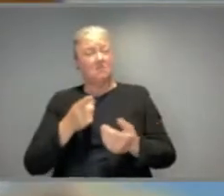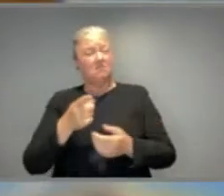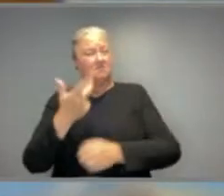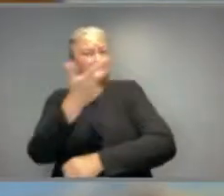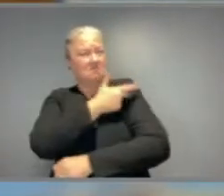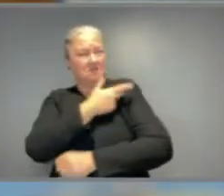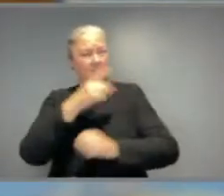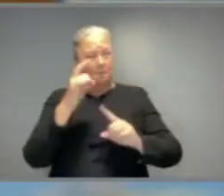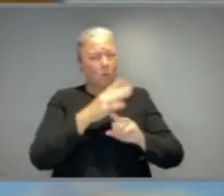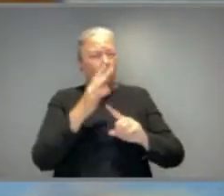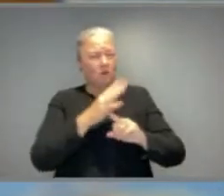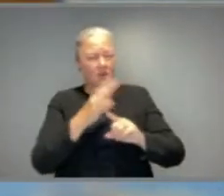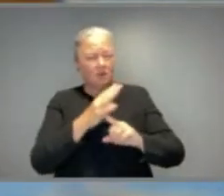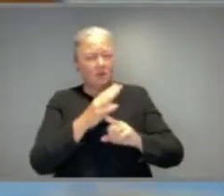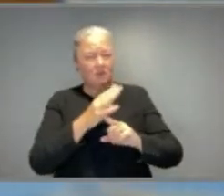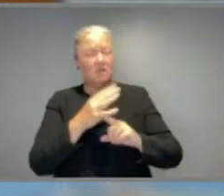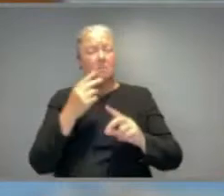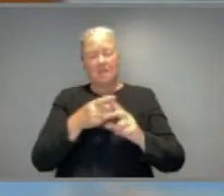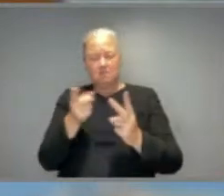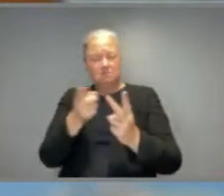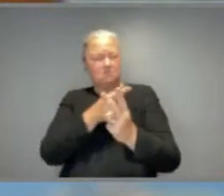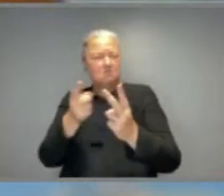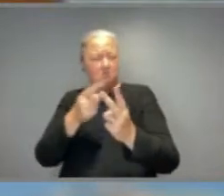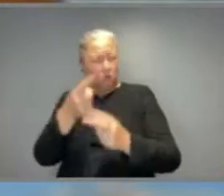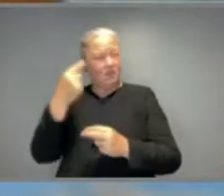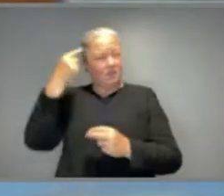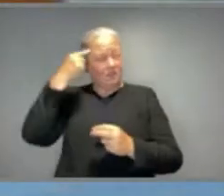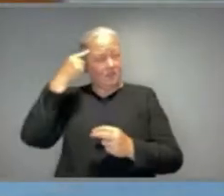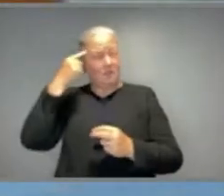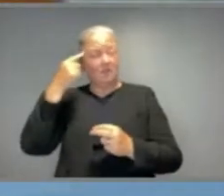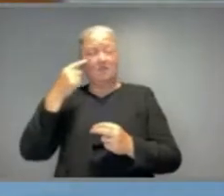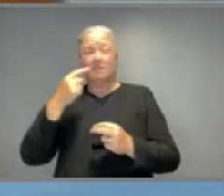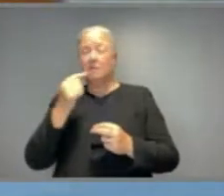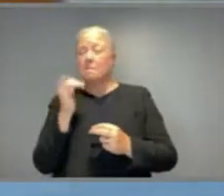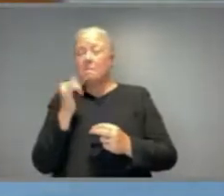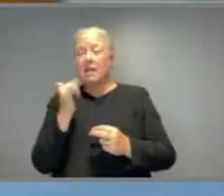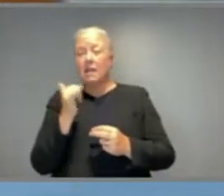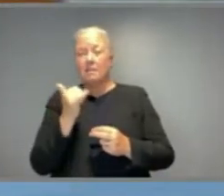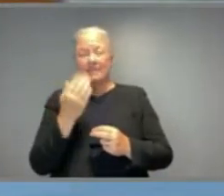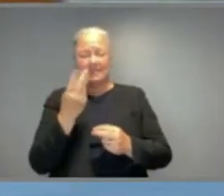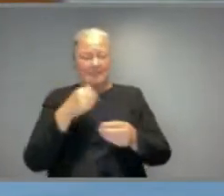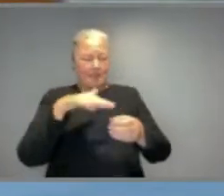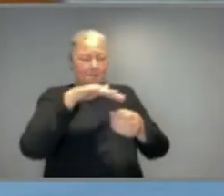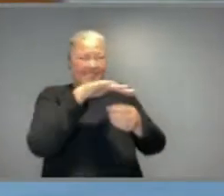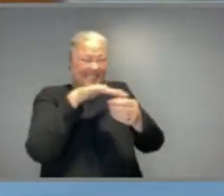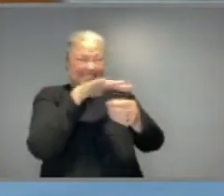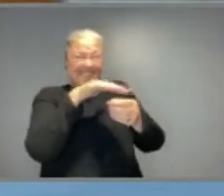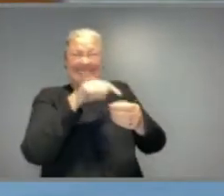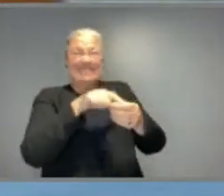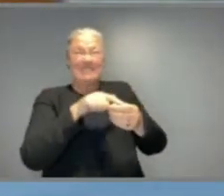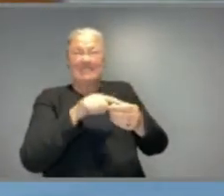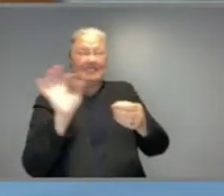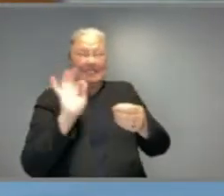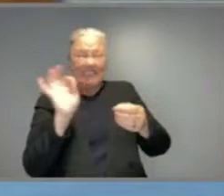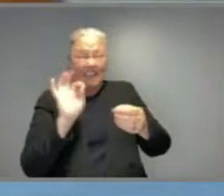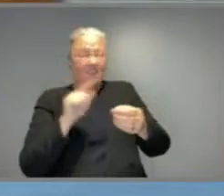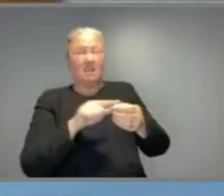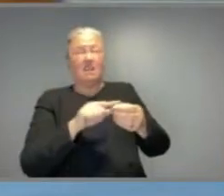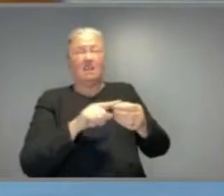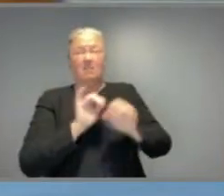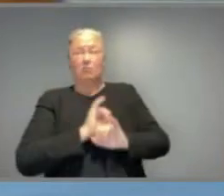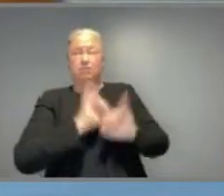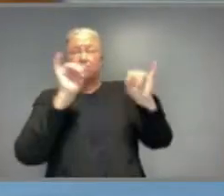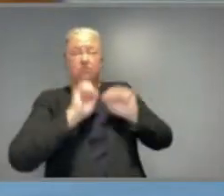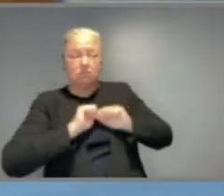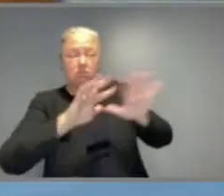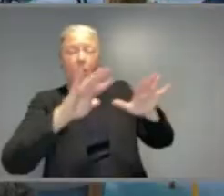Professor McVernon, does that mean that we've got the potential for pockets of big outbreaks and deaths and hospitalisations in these areas where we don't have that